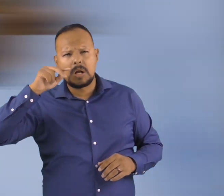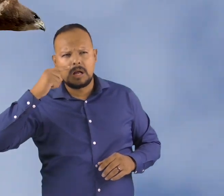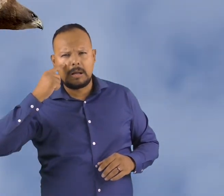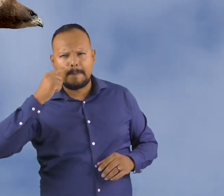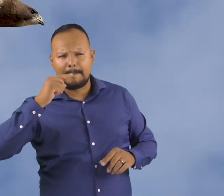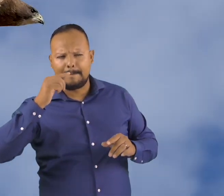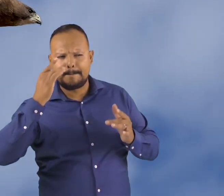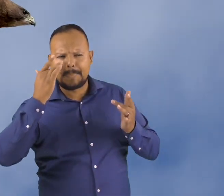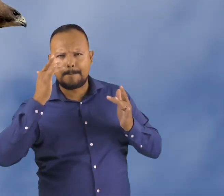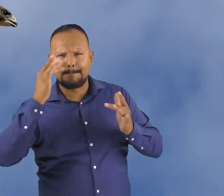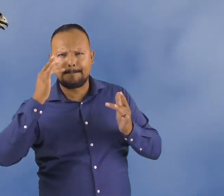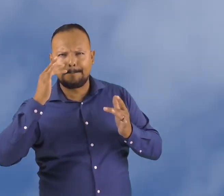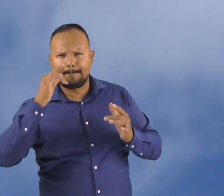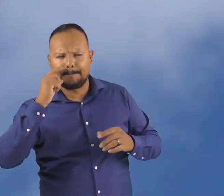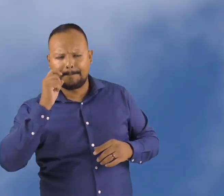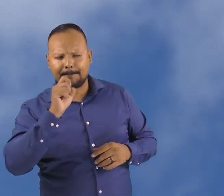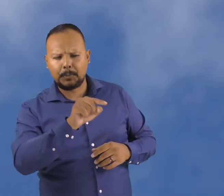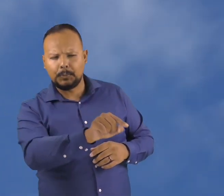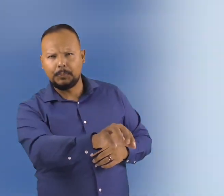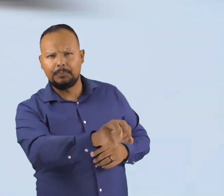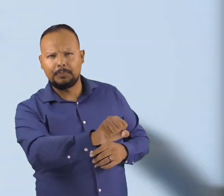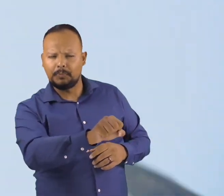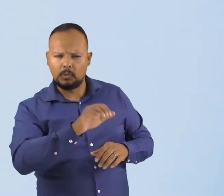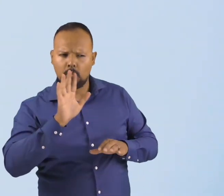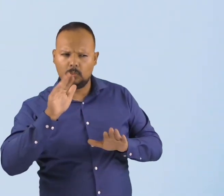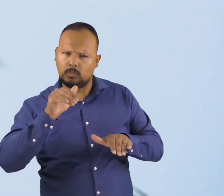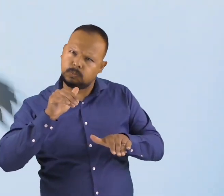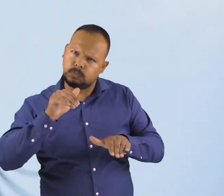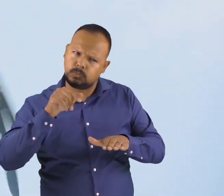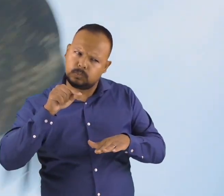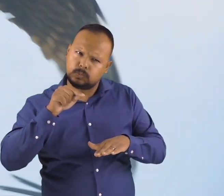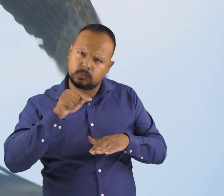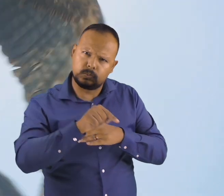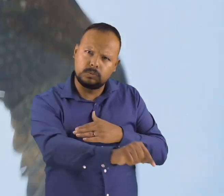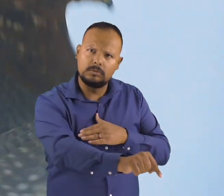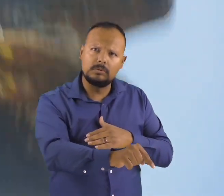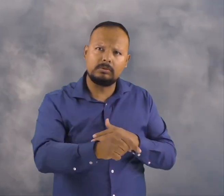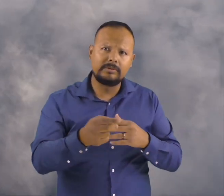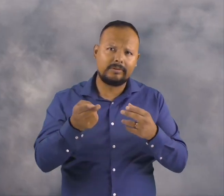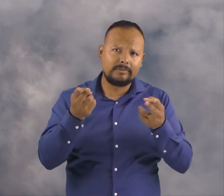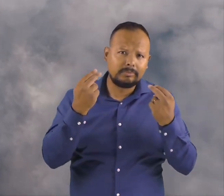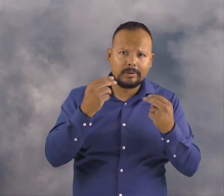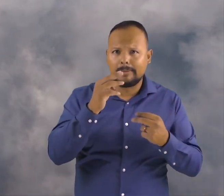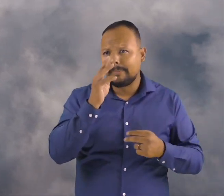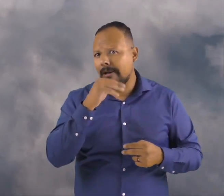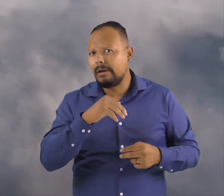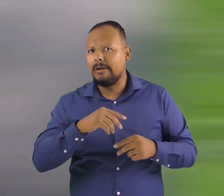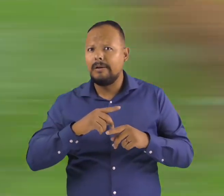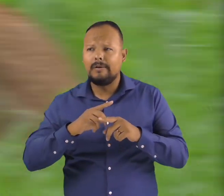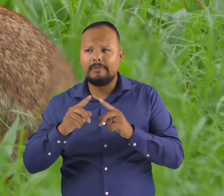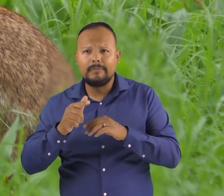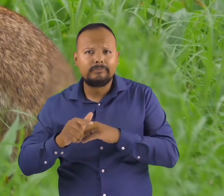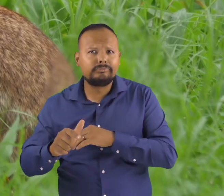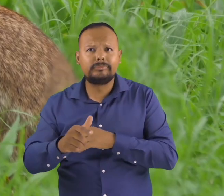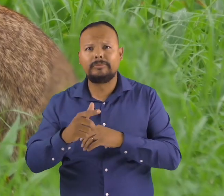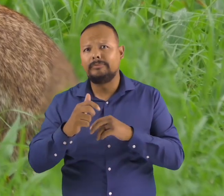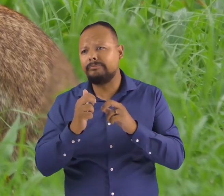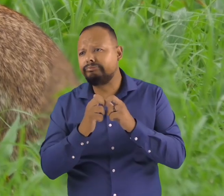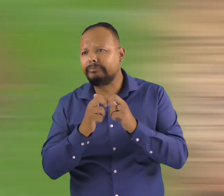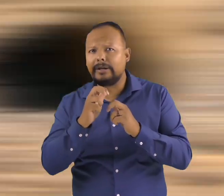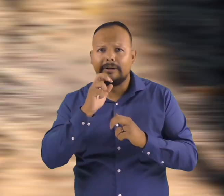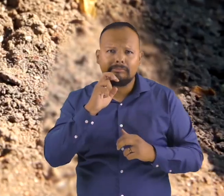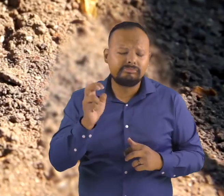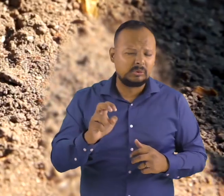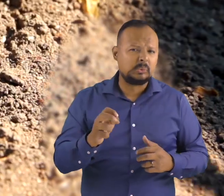because of their superb eyesight. Once they spot their prey, they dive like a rocket to swoop up the